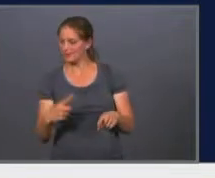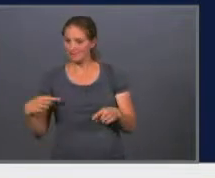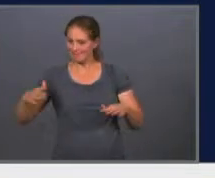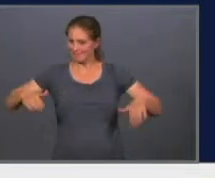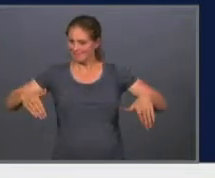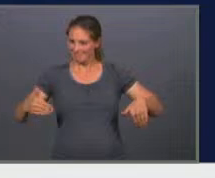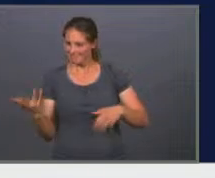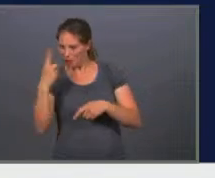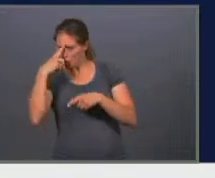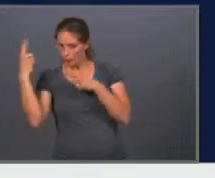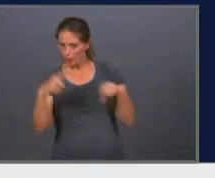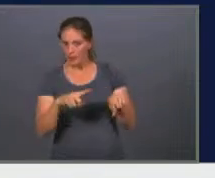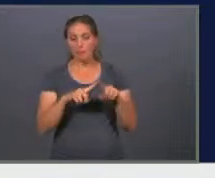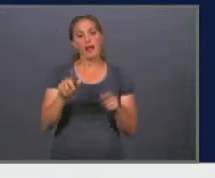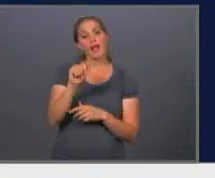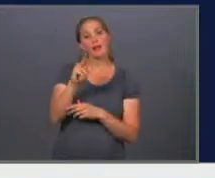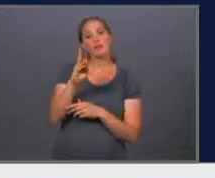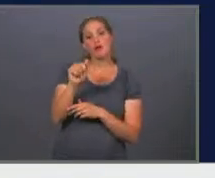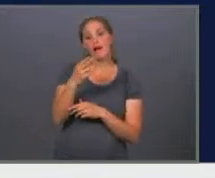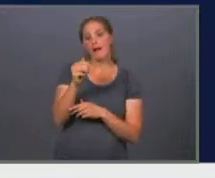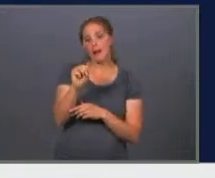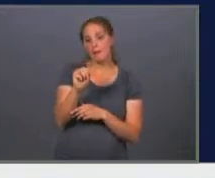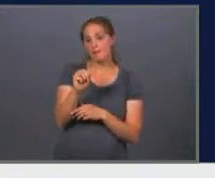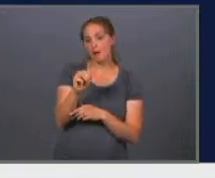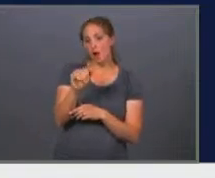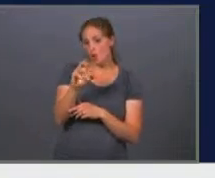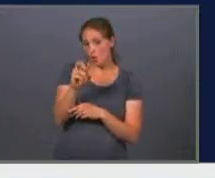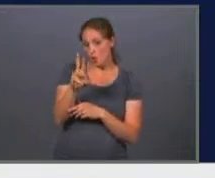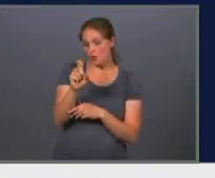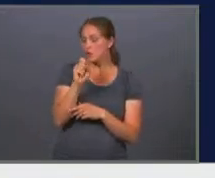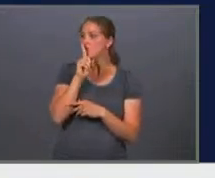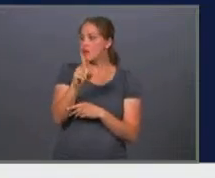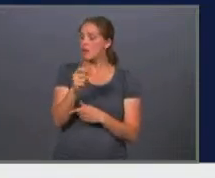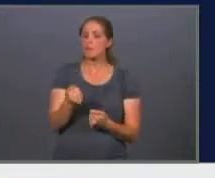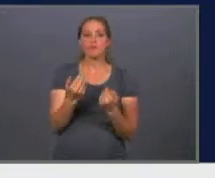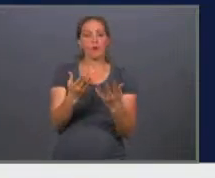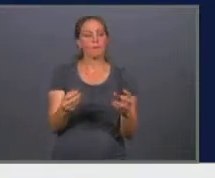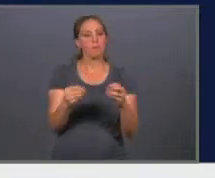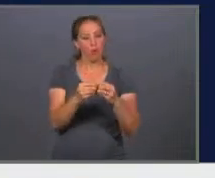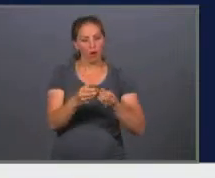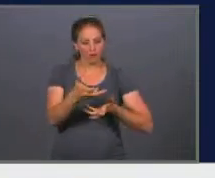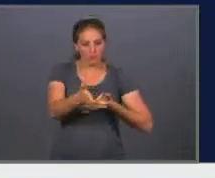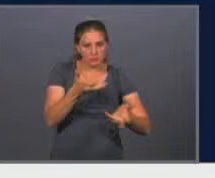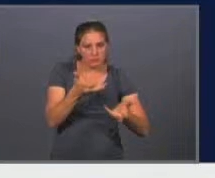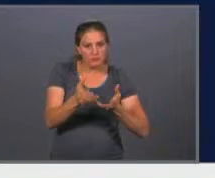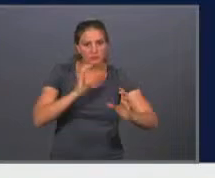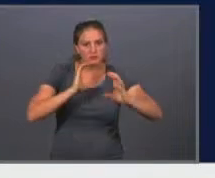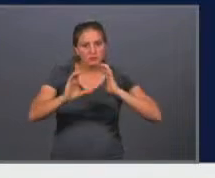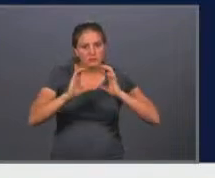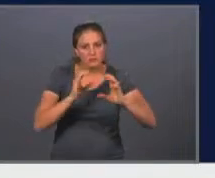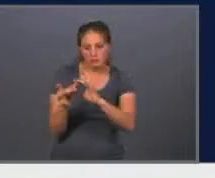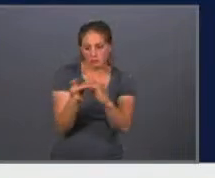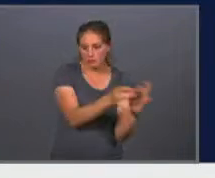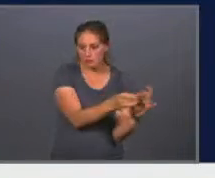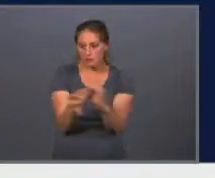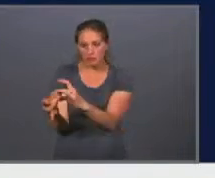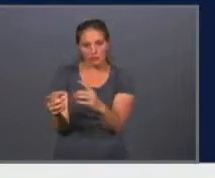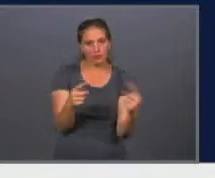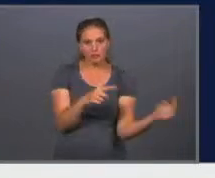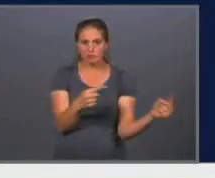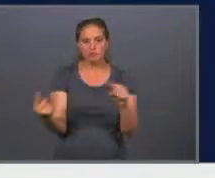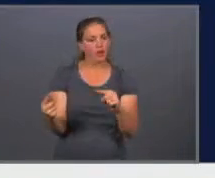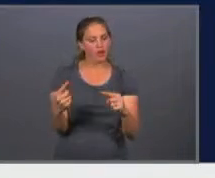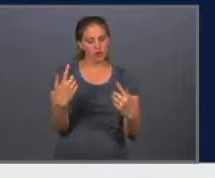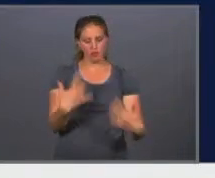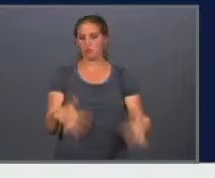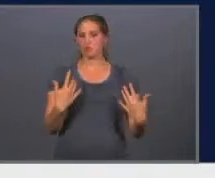But the Abraham Accords have provided more stability and more interaction and more dialogue in that whole region than anything we've seen foreign